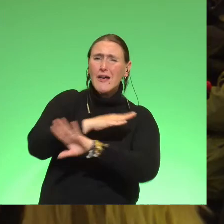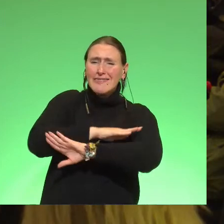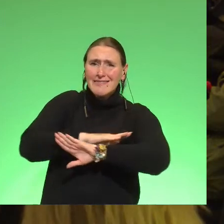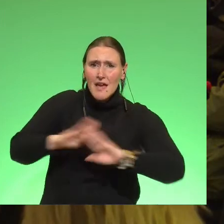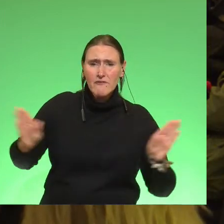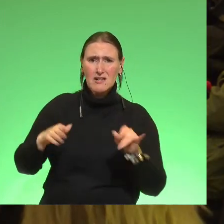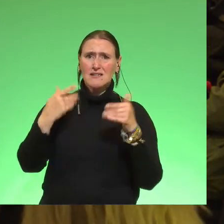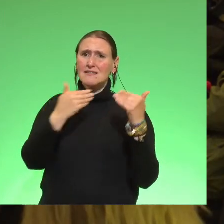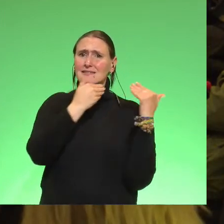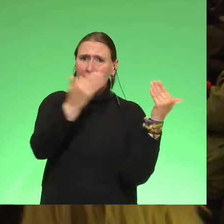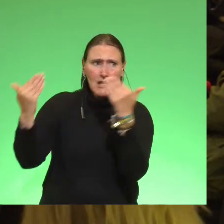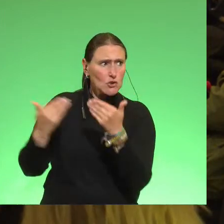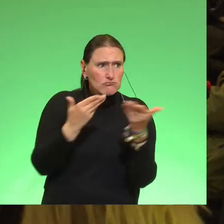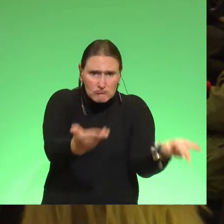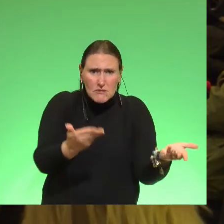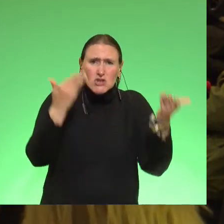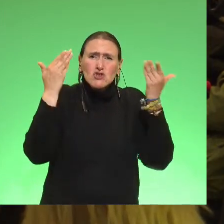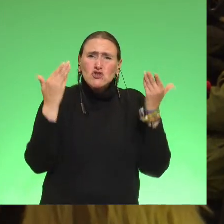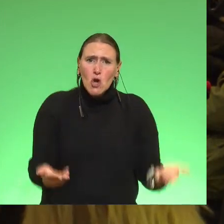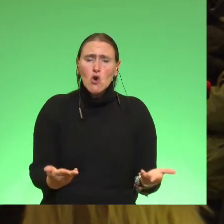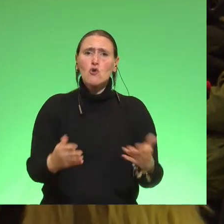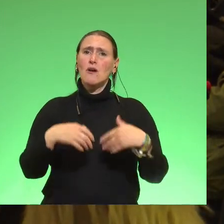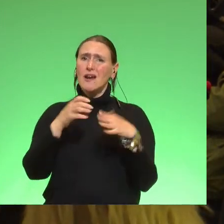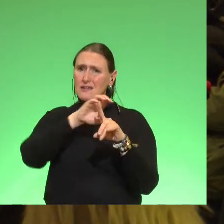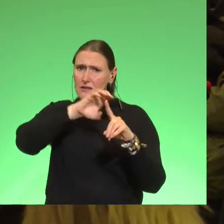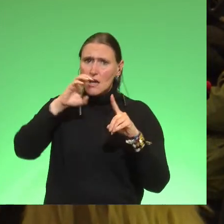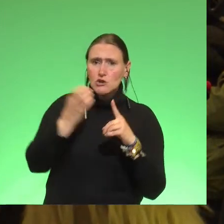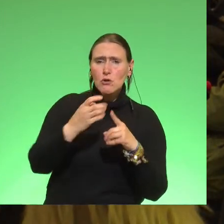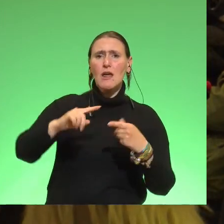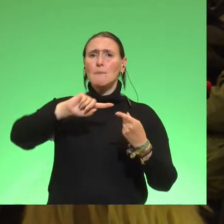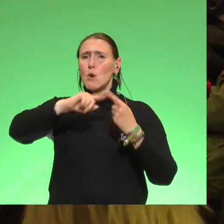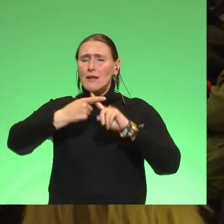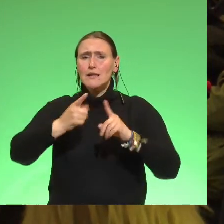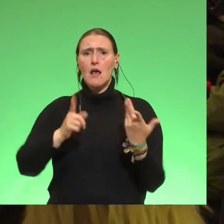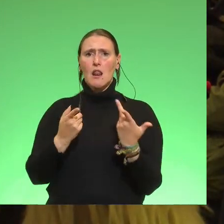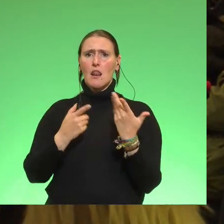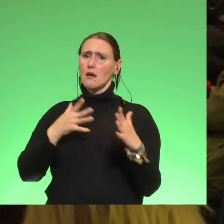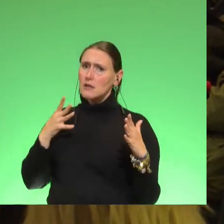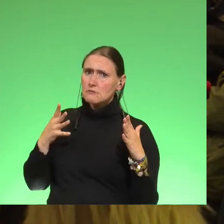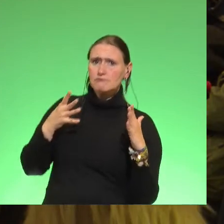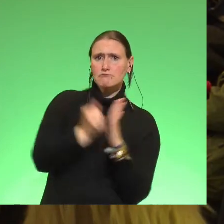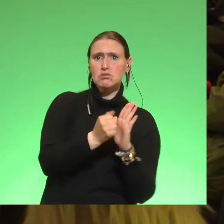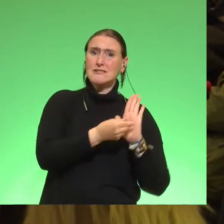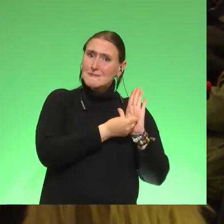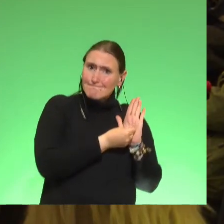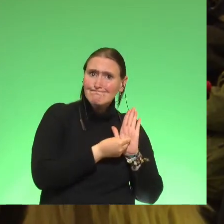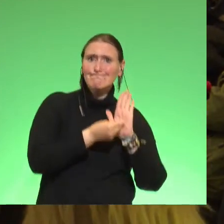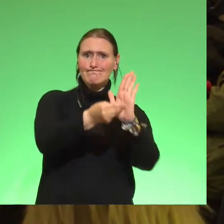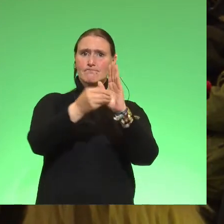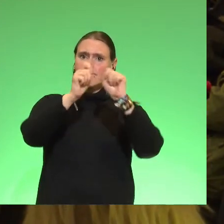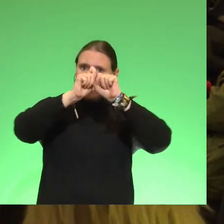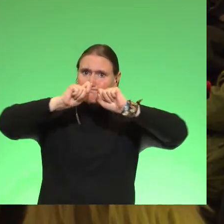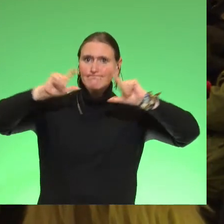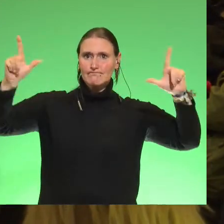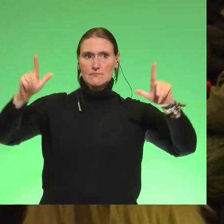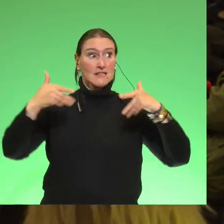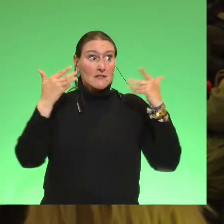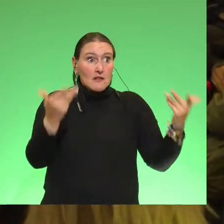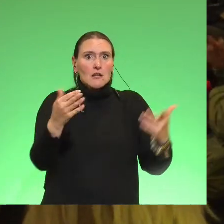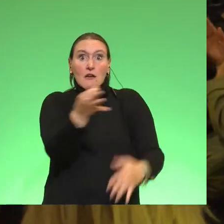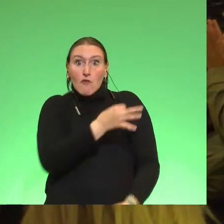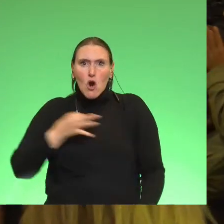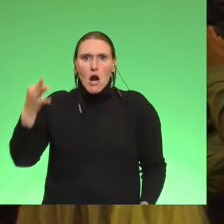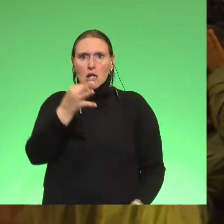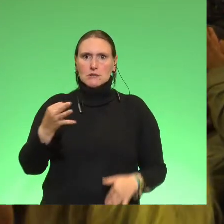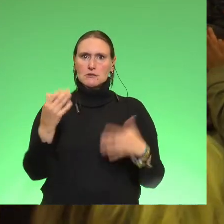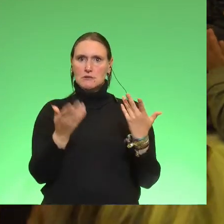making this groundbreaking cultural political intervention that is a roadmap for so many of us. Thank you.